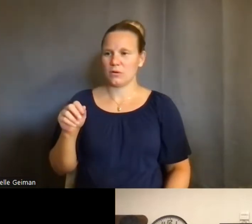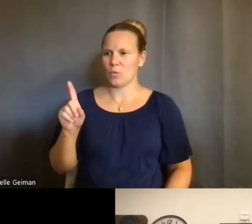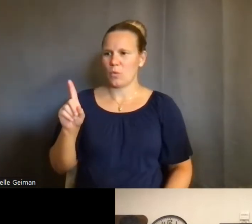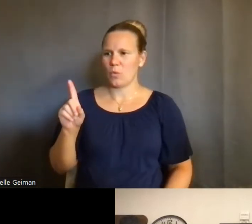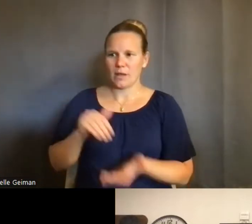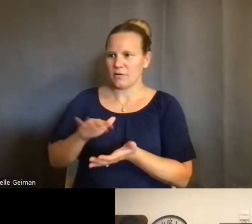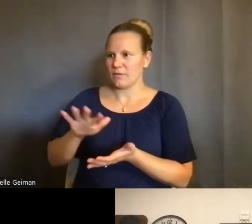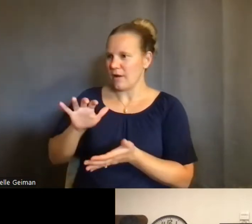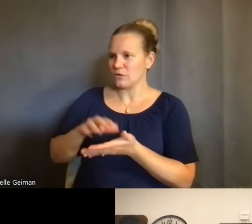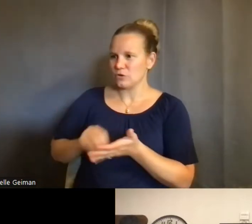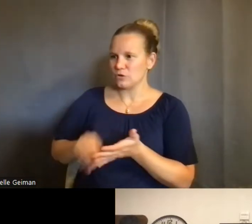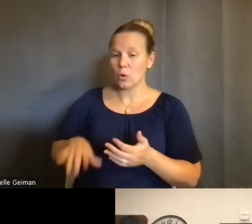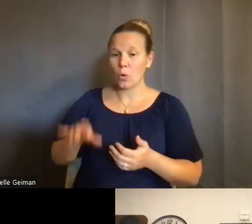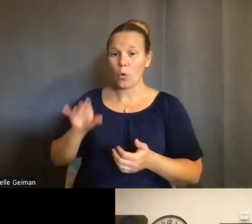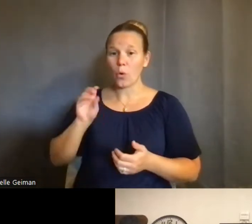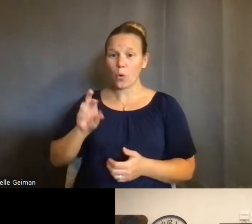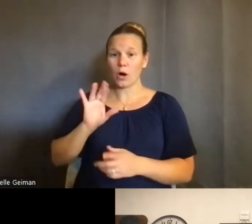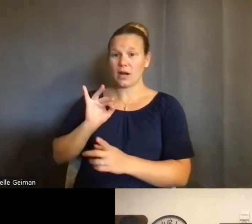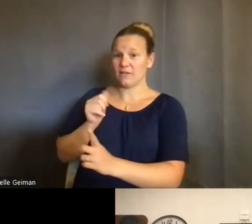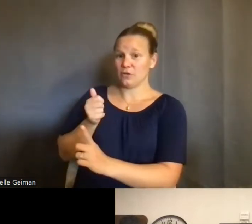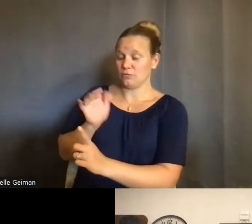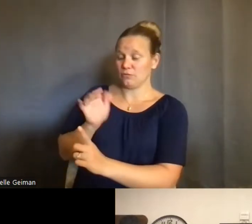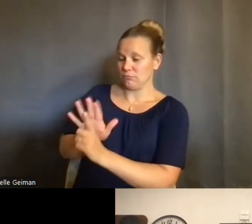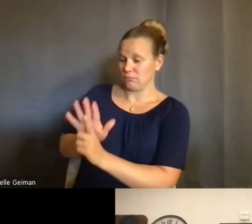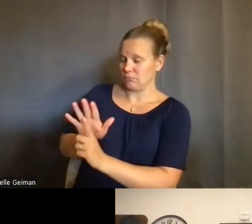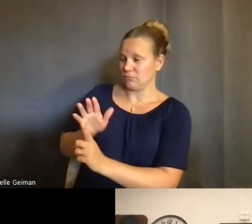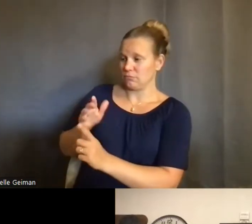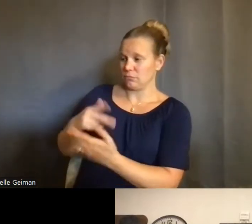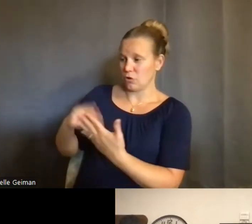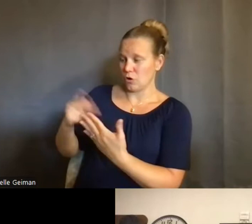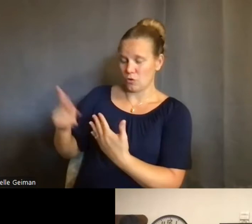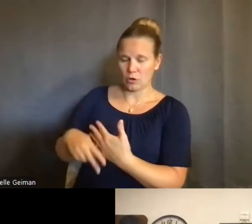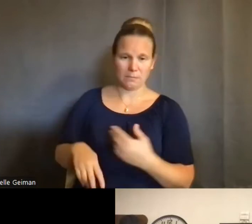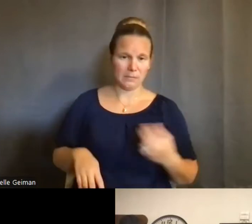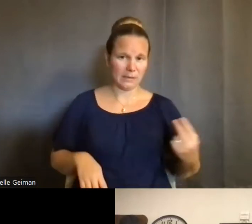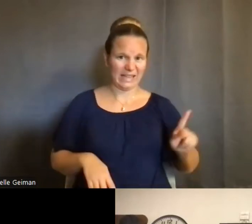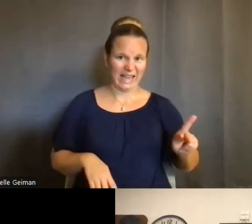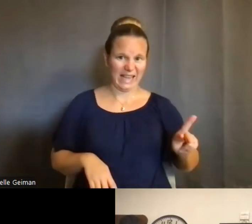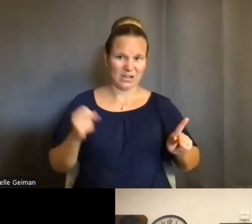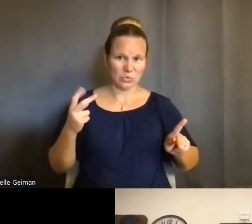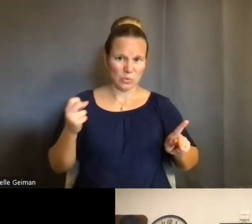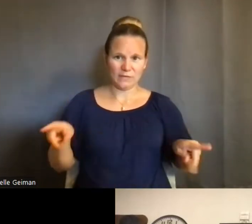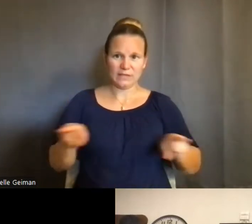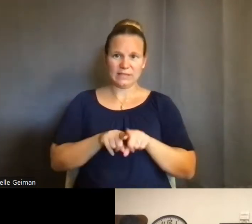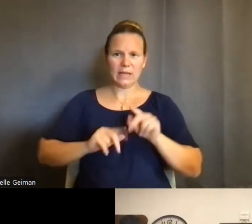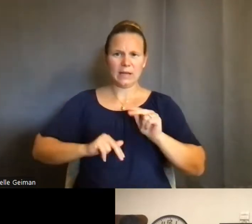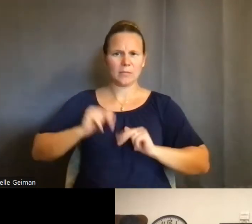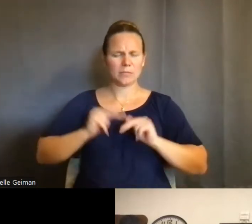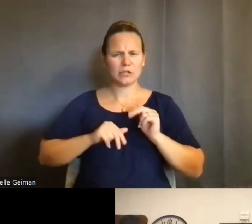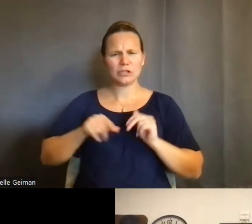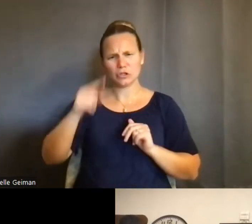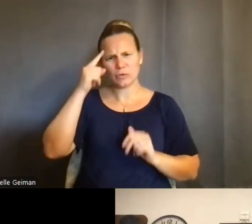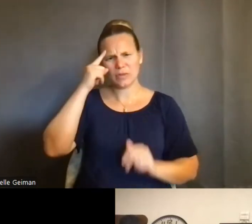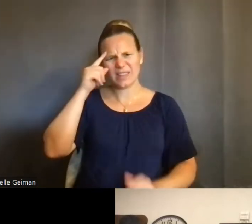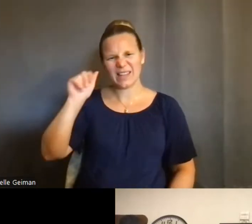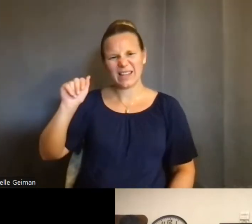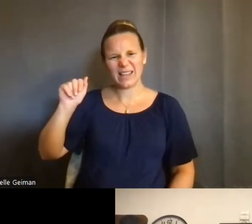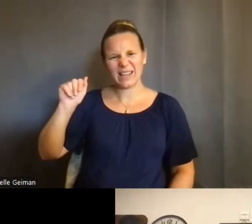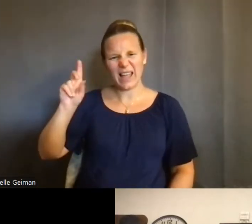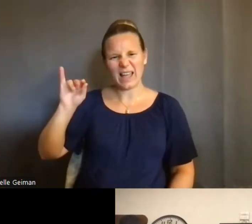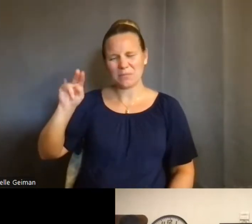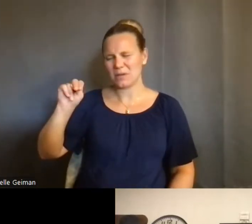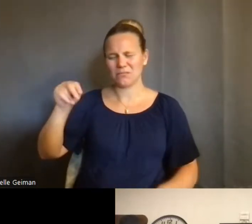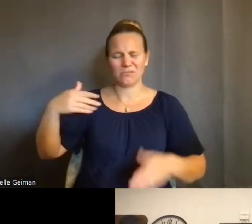through 12 in much smaller numbers, but do you imagine that if you're in administration, you're probably wearing a lot of hats no